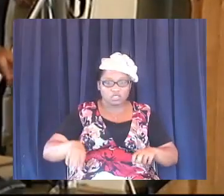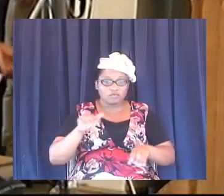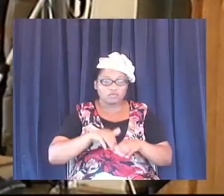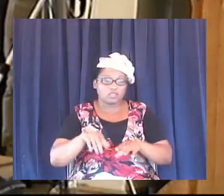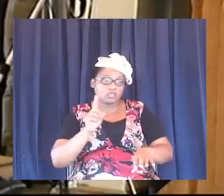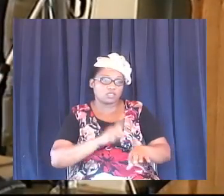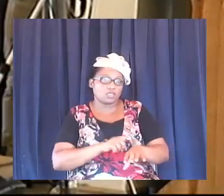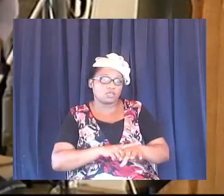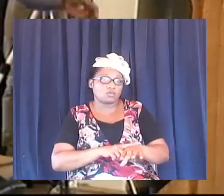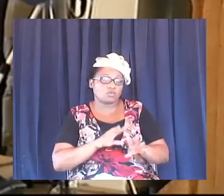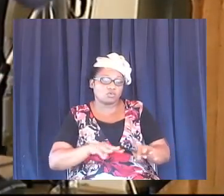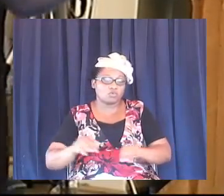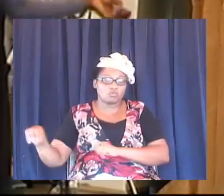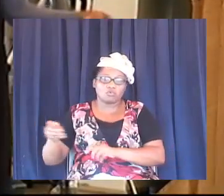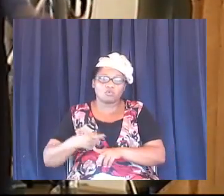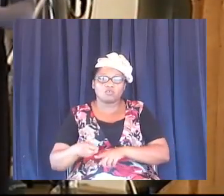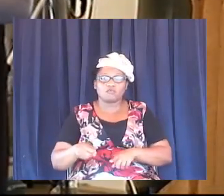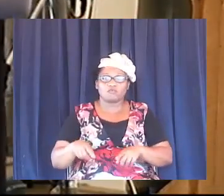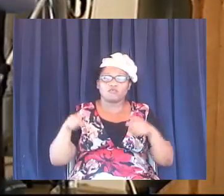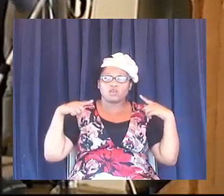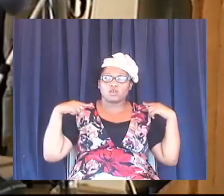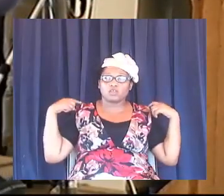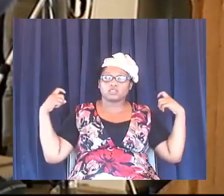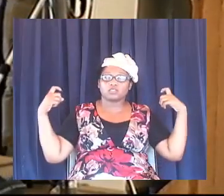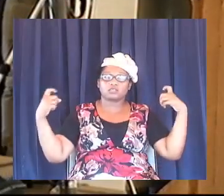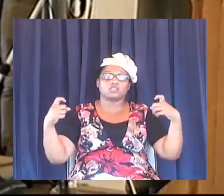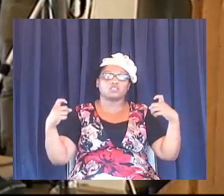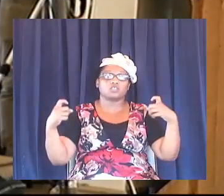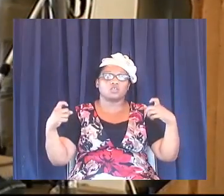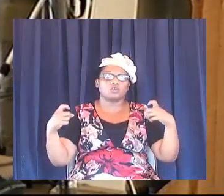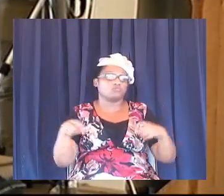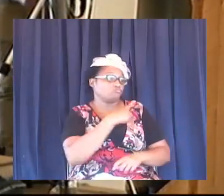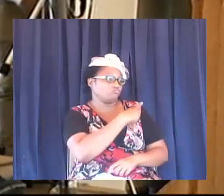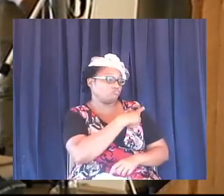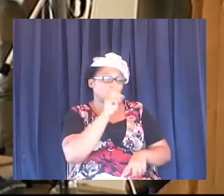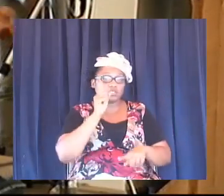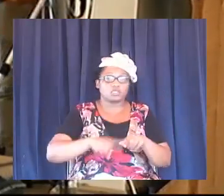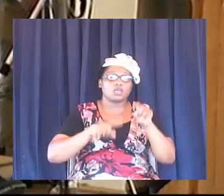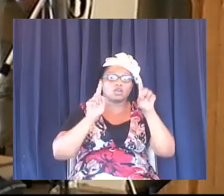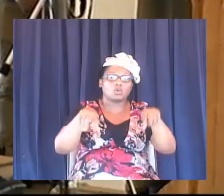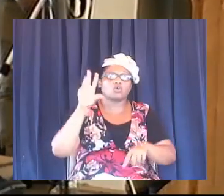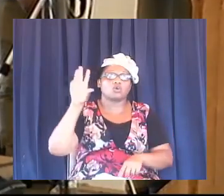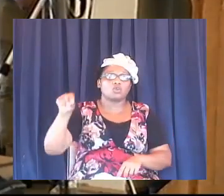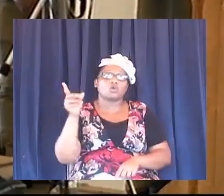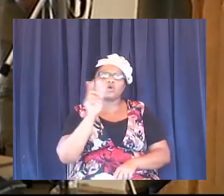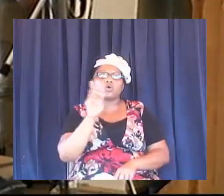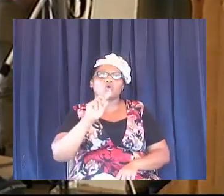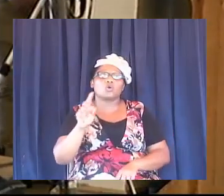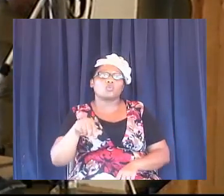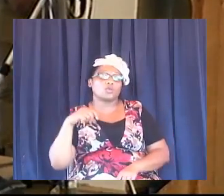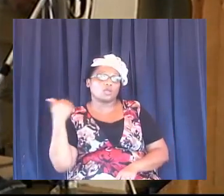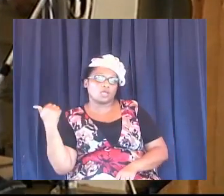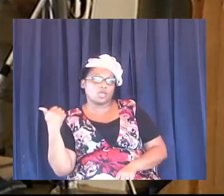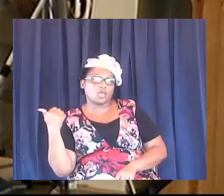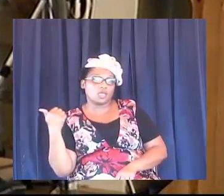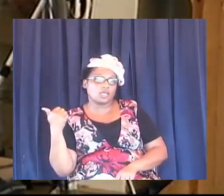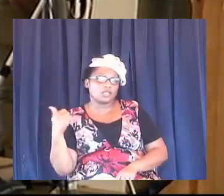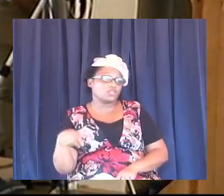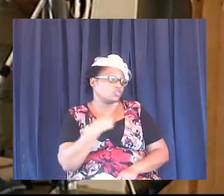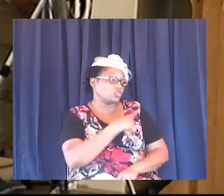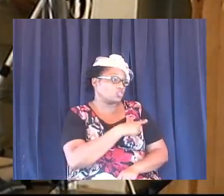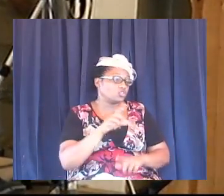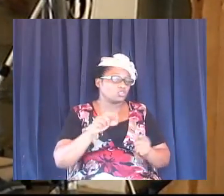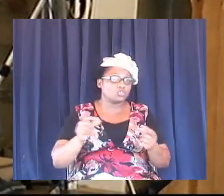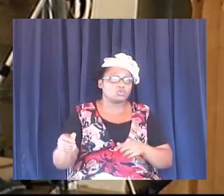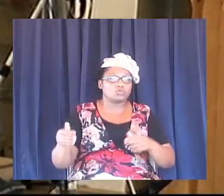Spanish Town to come to church. I can't go nowhere else except just in the vicinity that I am living in. I don't have anybody around me